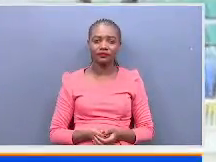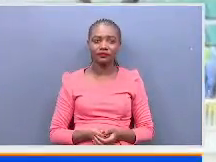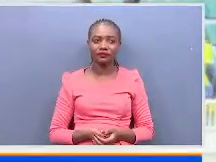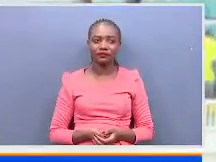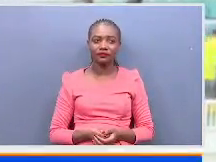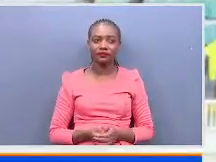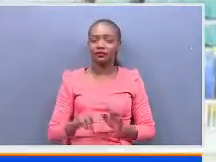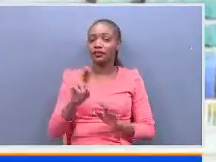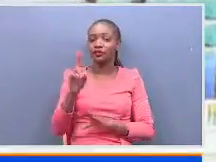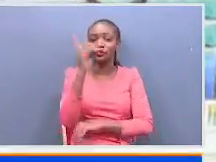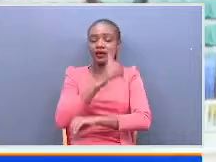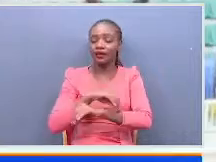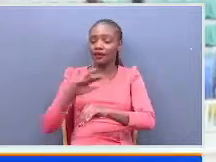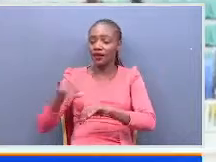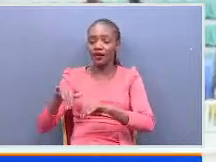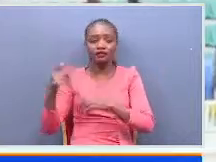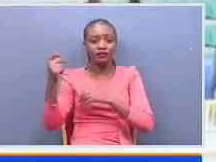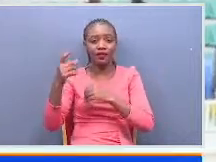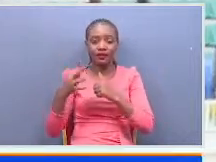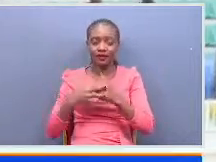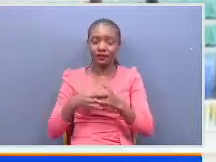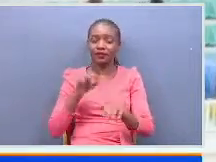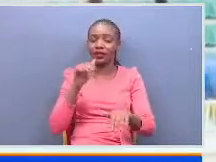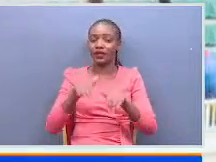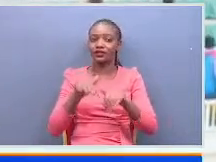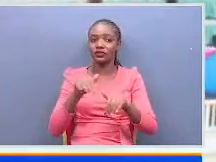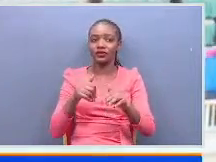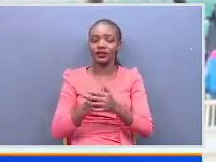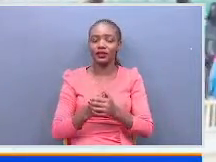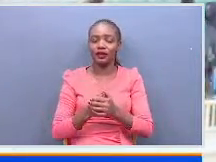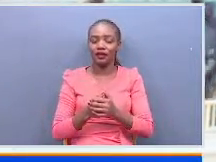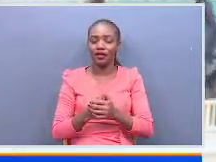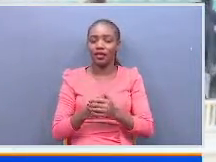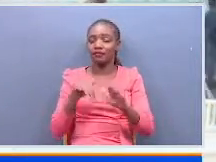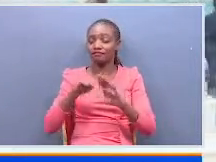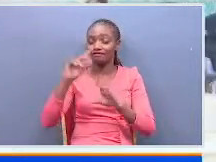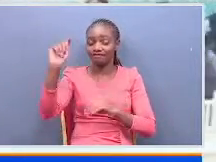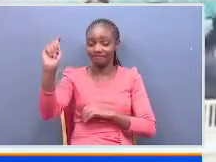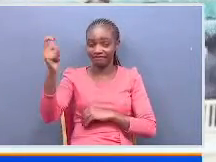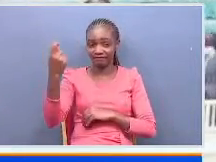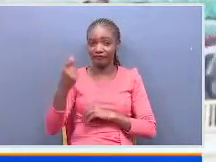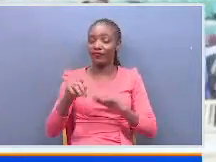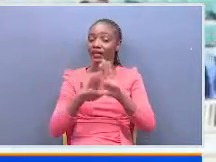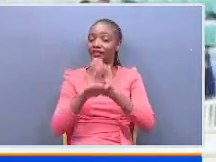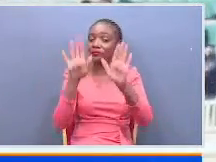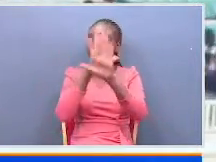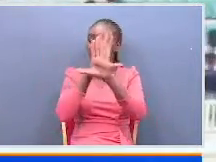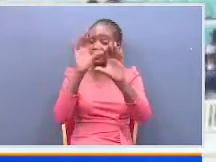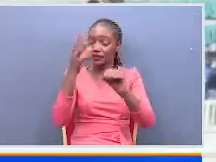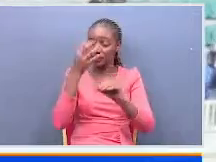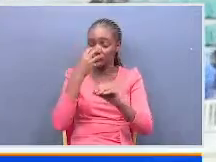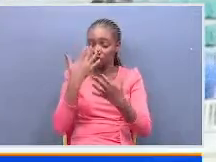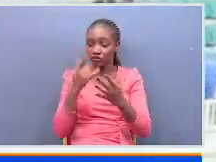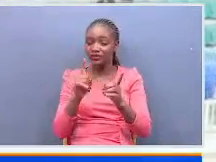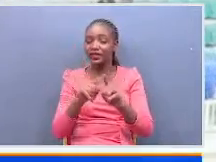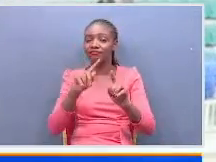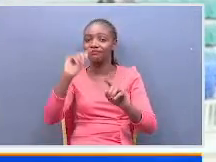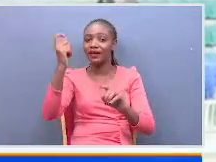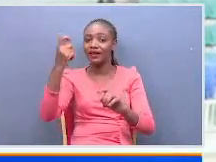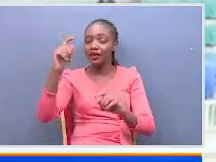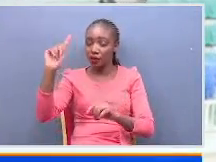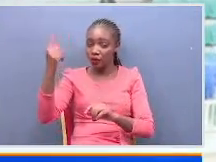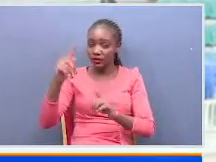With just 2 days left for the August 9th general election to be conducted across the country, Deputy President William Ruto and his Kenya Kwanza